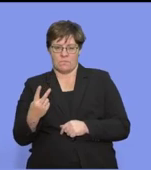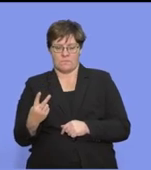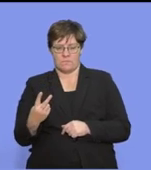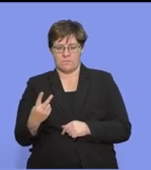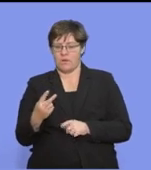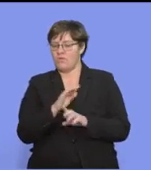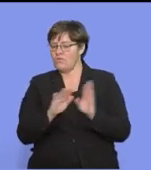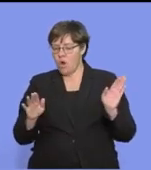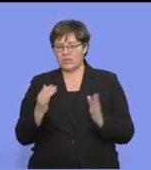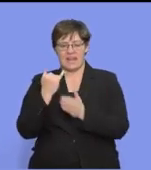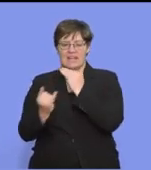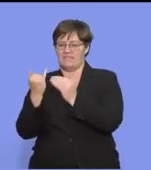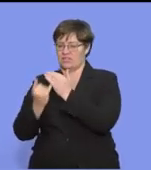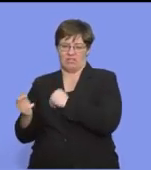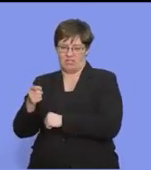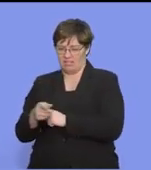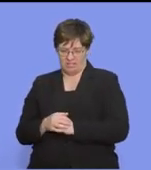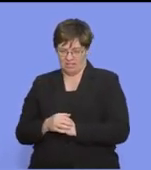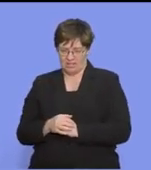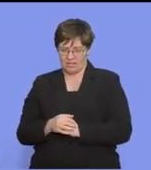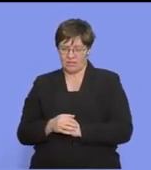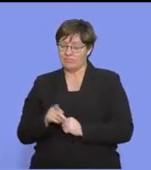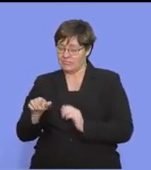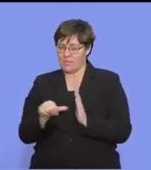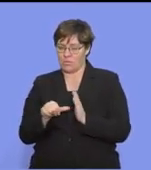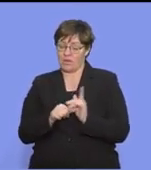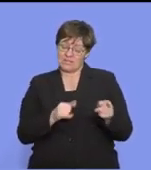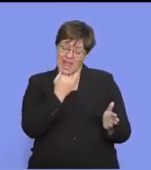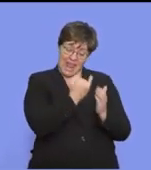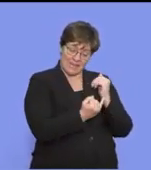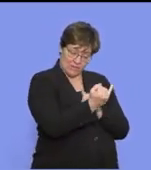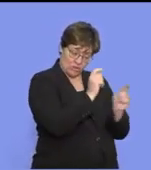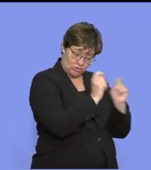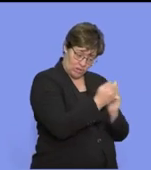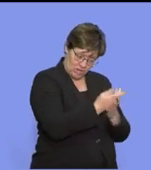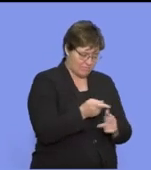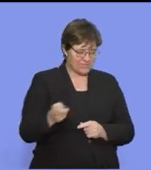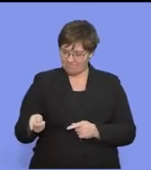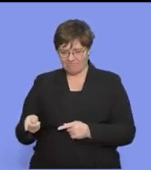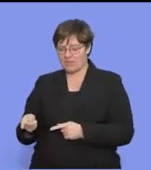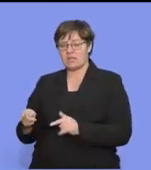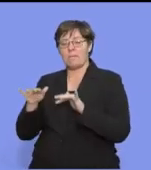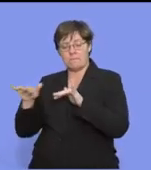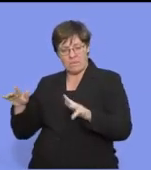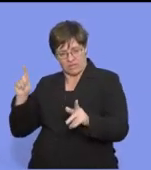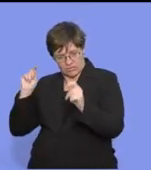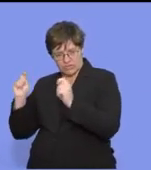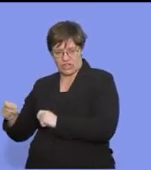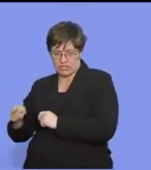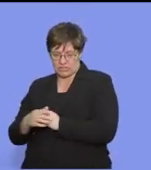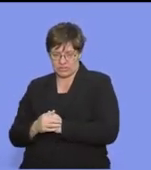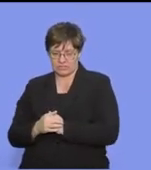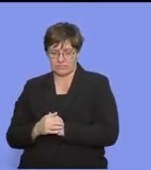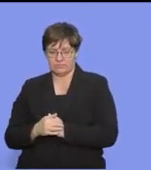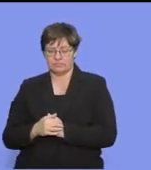population transforms and not individuals. That's very important. So we need to remember that